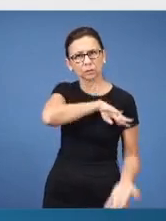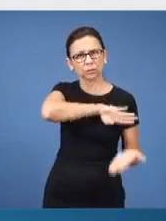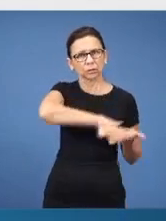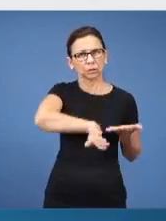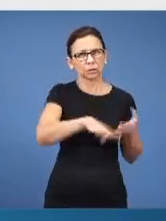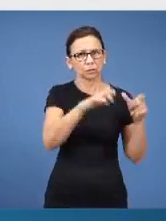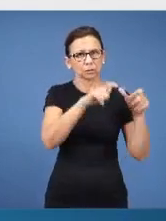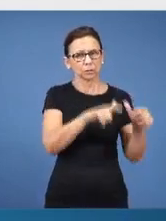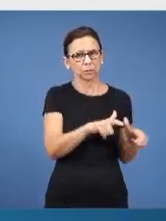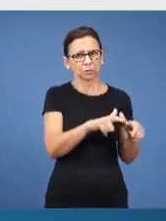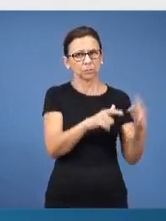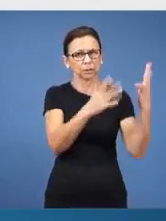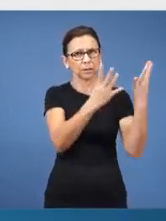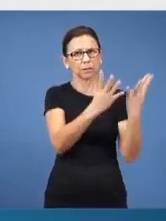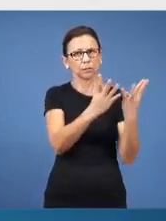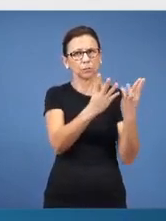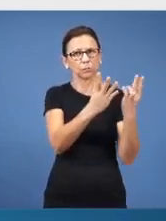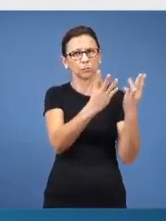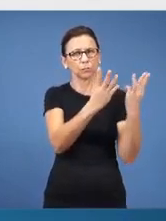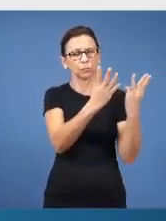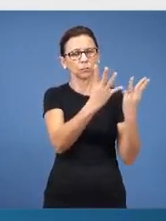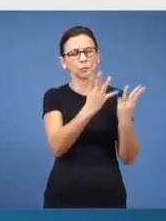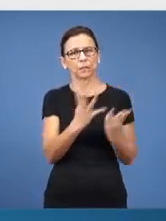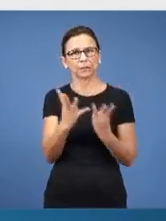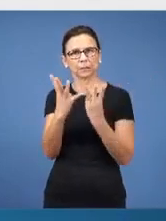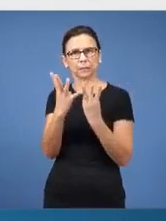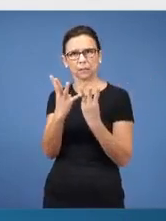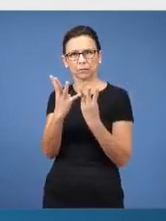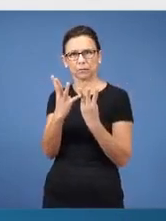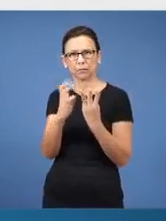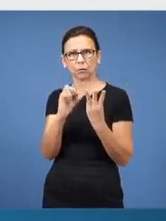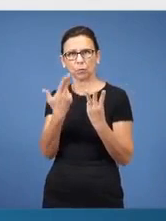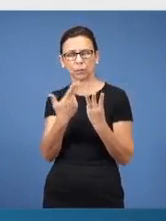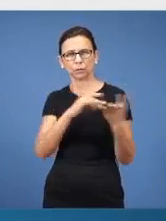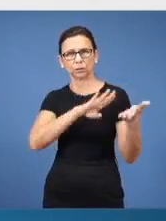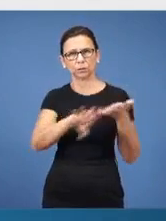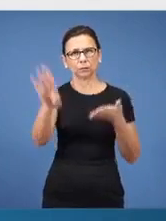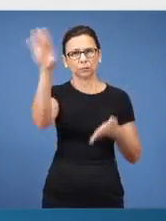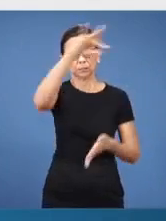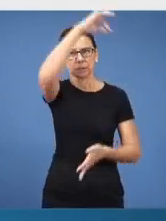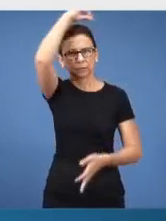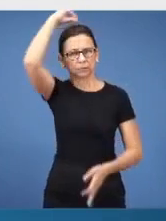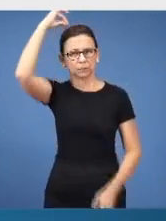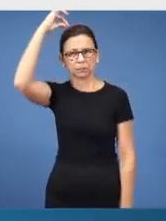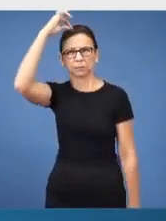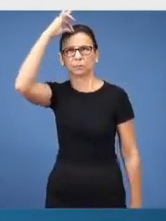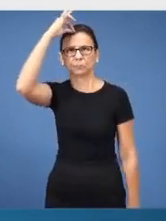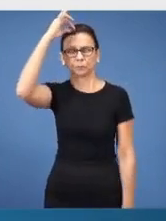Otherwise, soon I will come and I'll take a Tiatira.